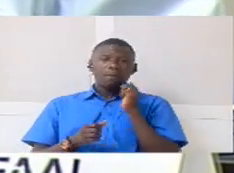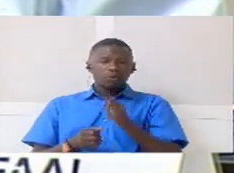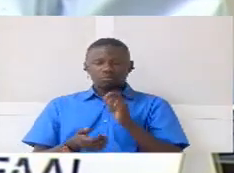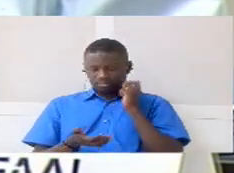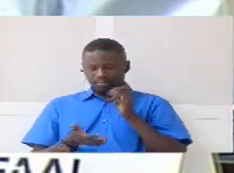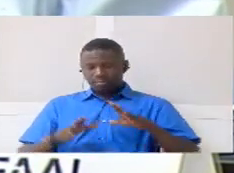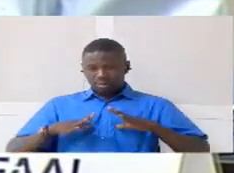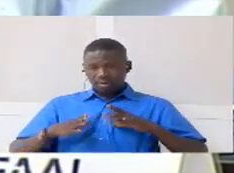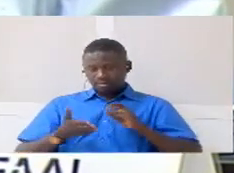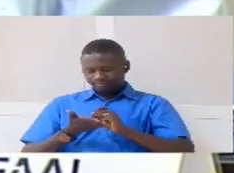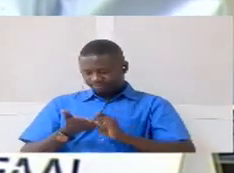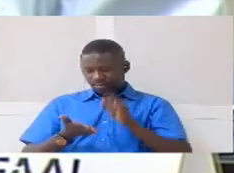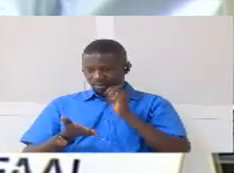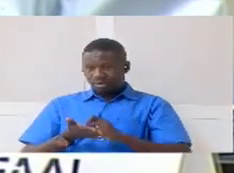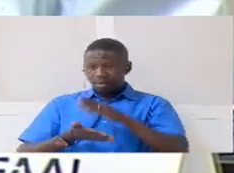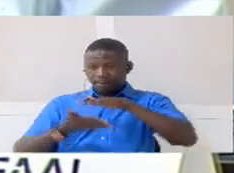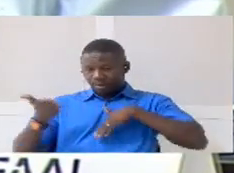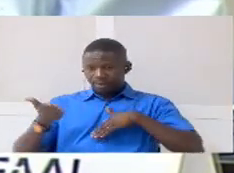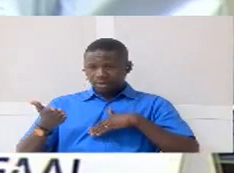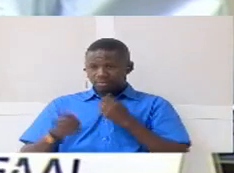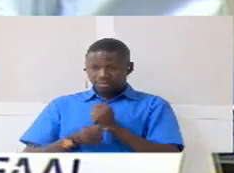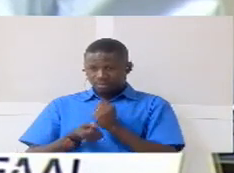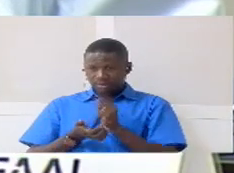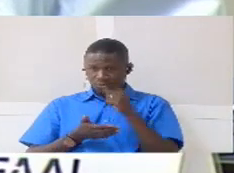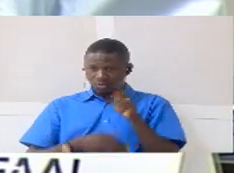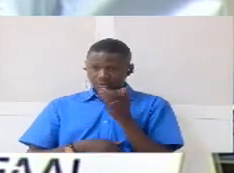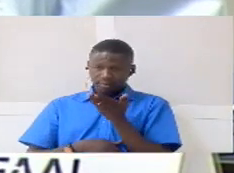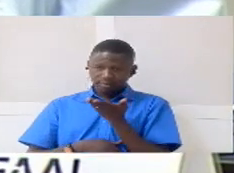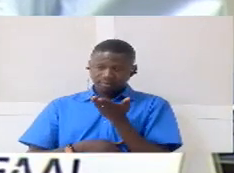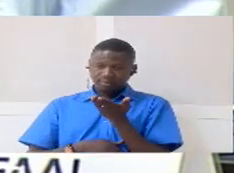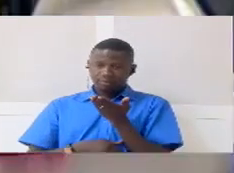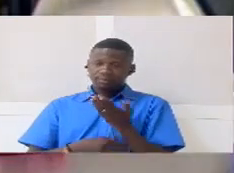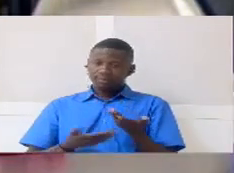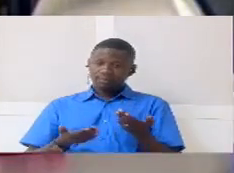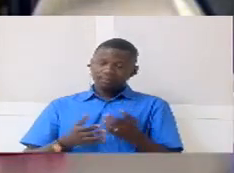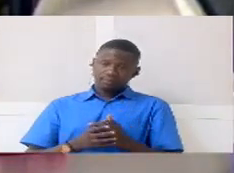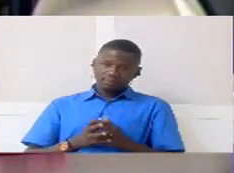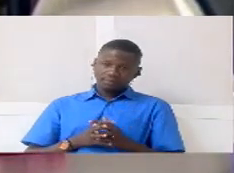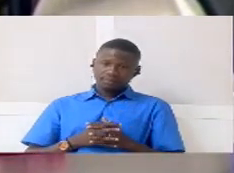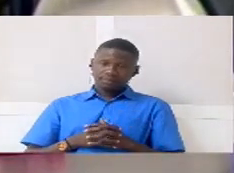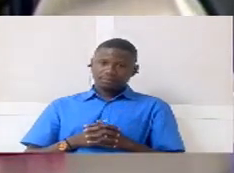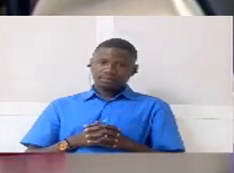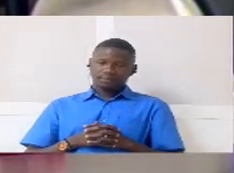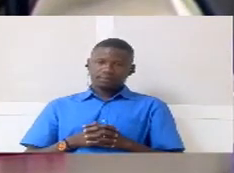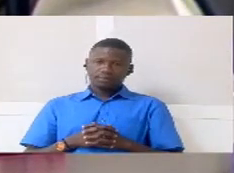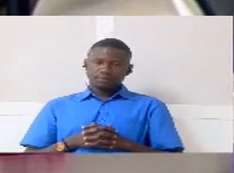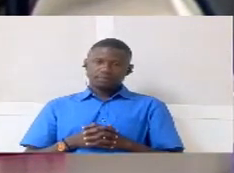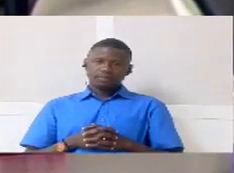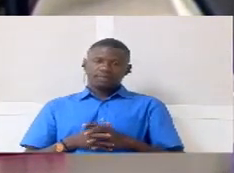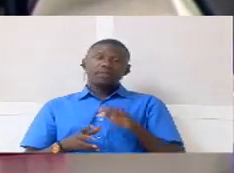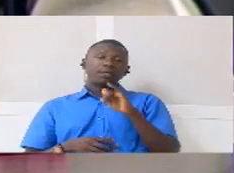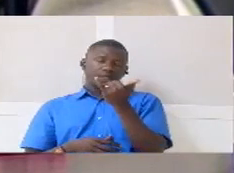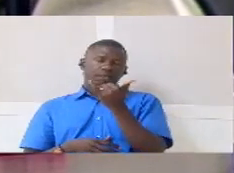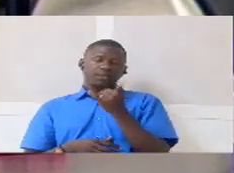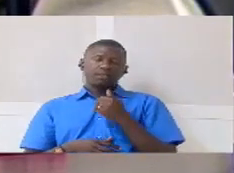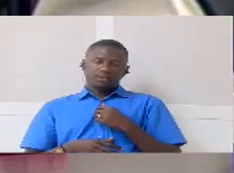bari saya wosaya kita kasola. For kaito bukasoto menka dada wosaya la kuakama. Ha, autopsy report kasotole.